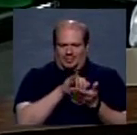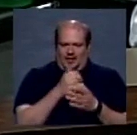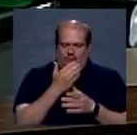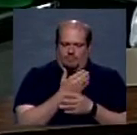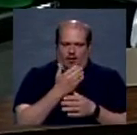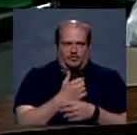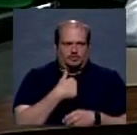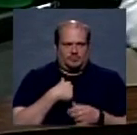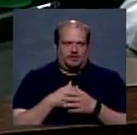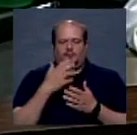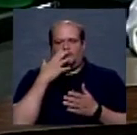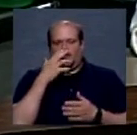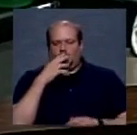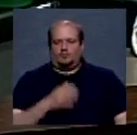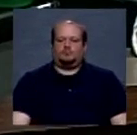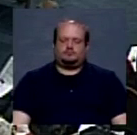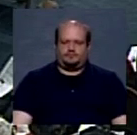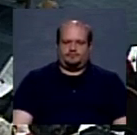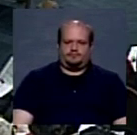me. Thank you.